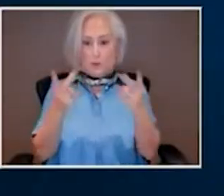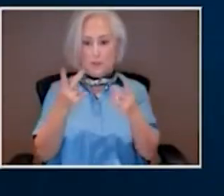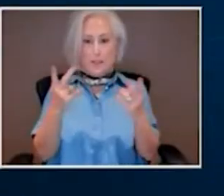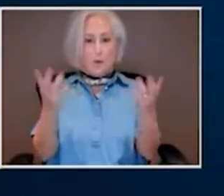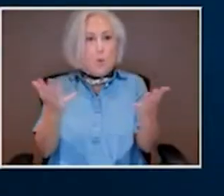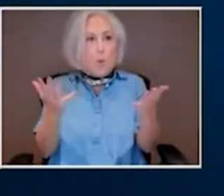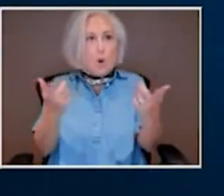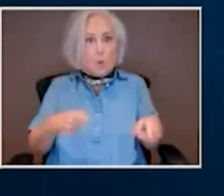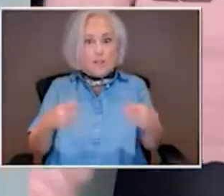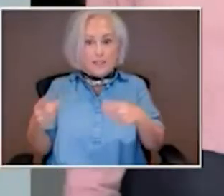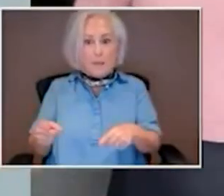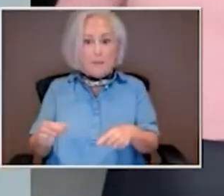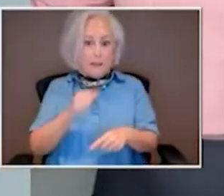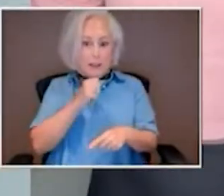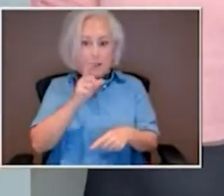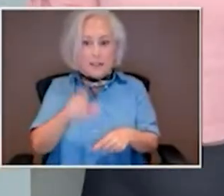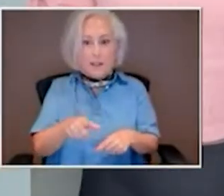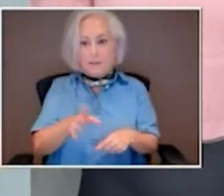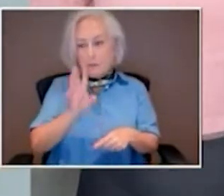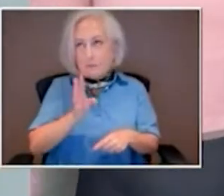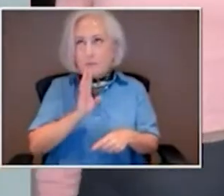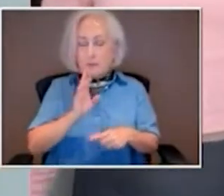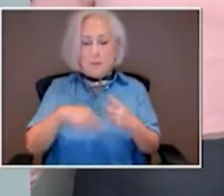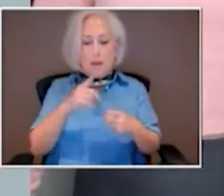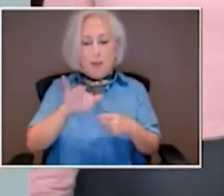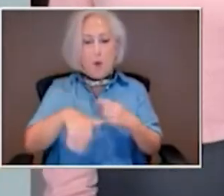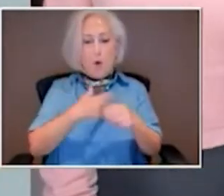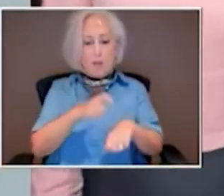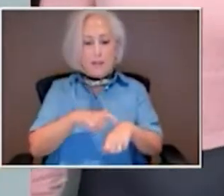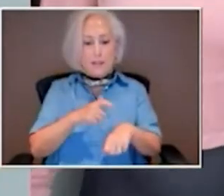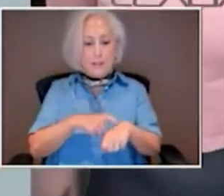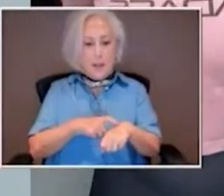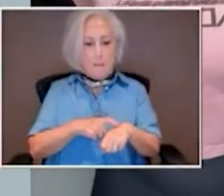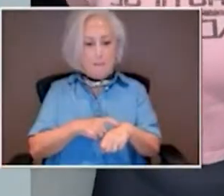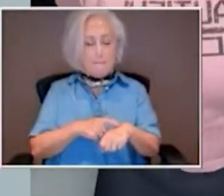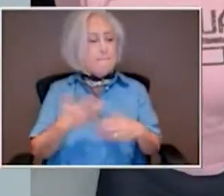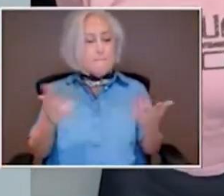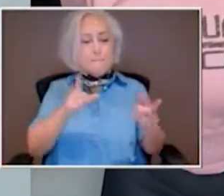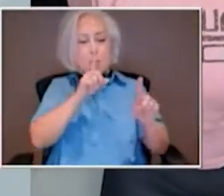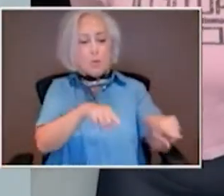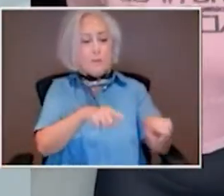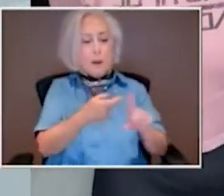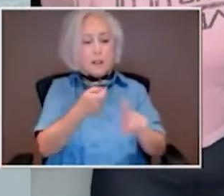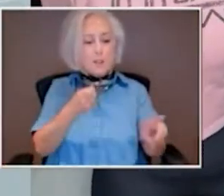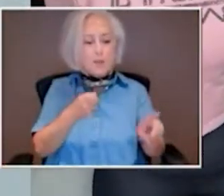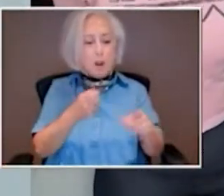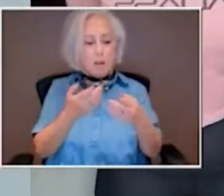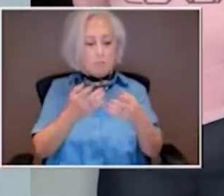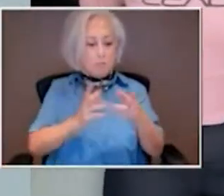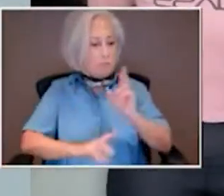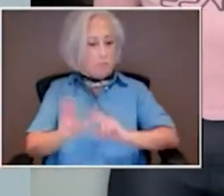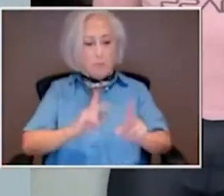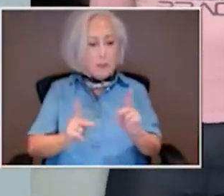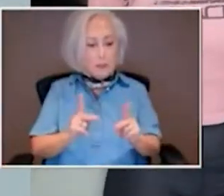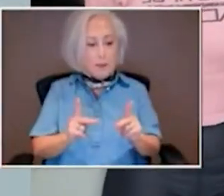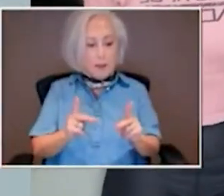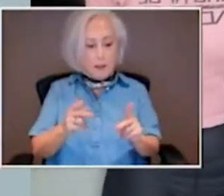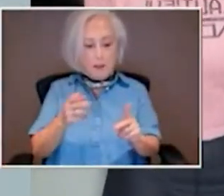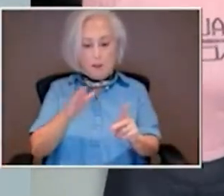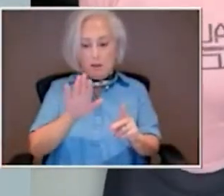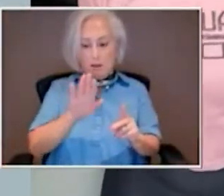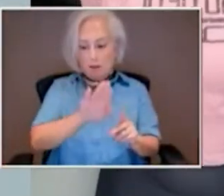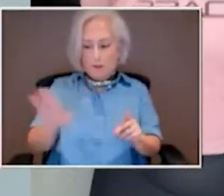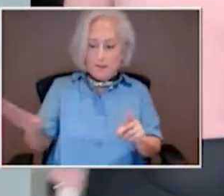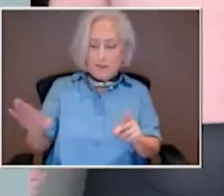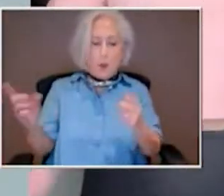time. Yeah, I bet you get a lot of questions. What was the response though from the public? What were some of the questions you were